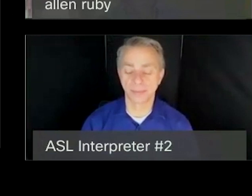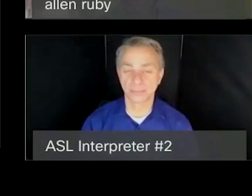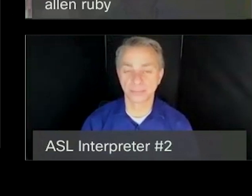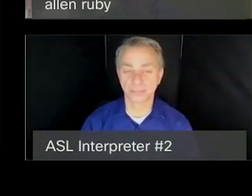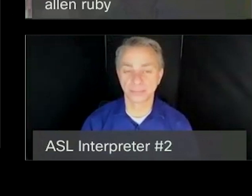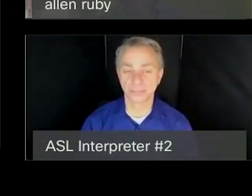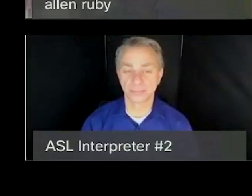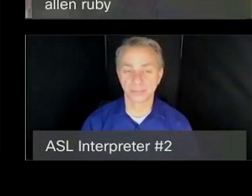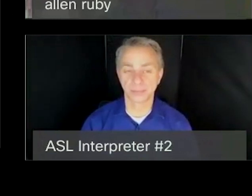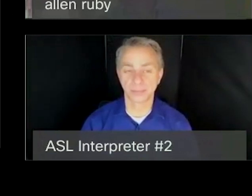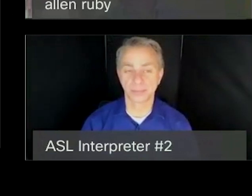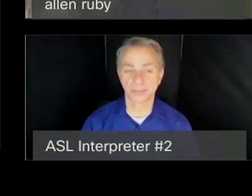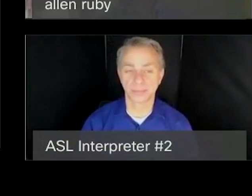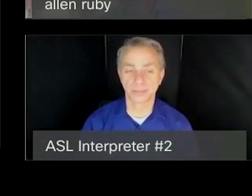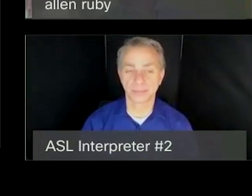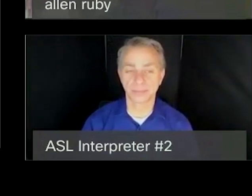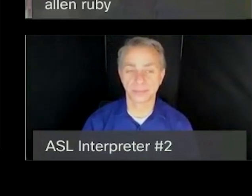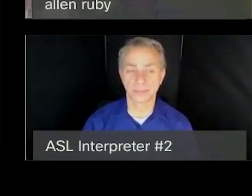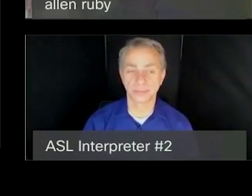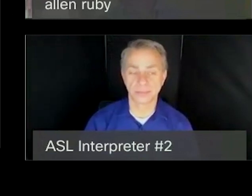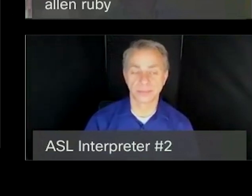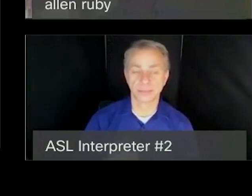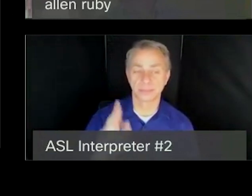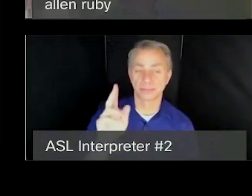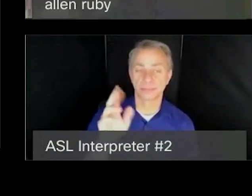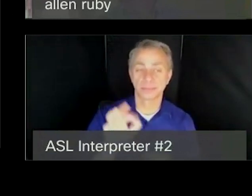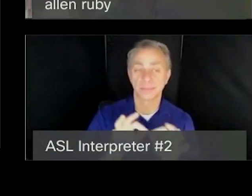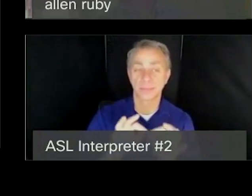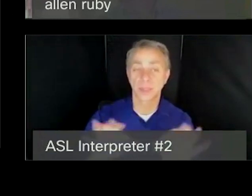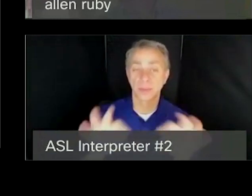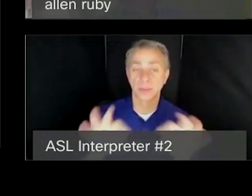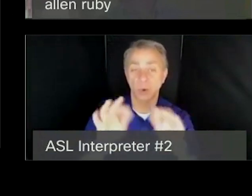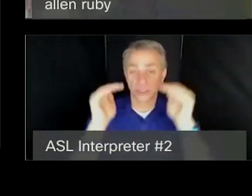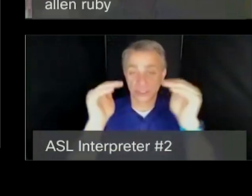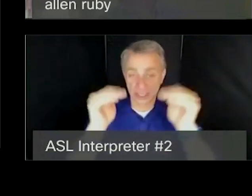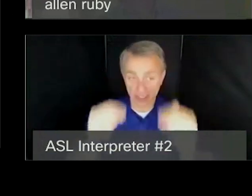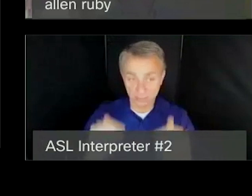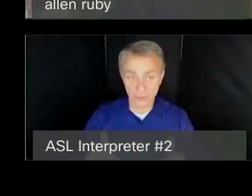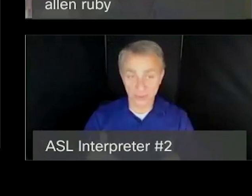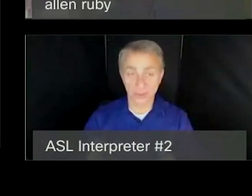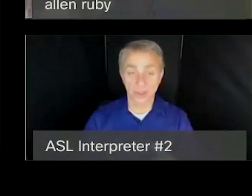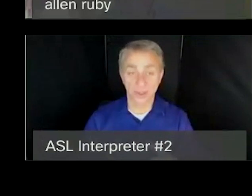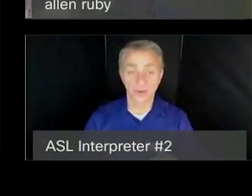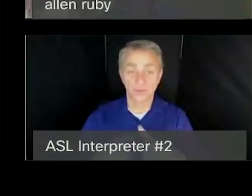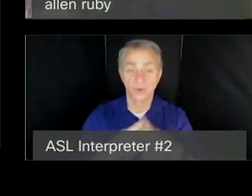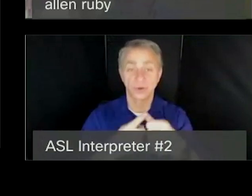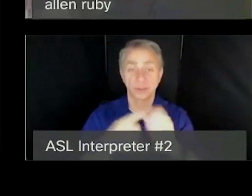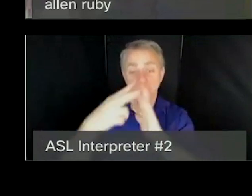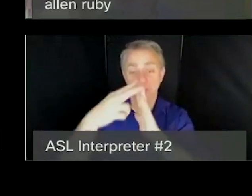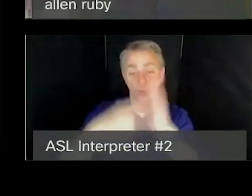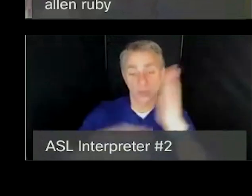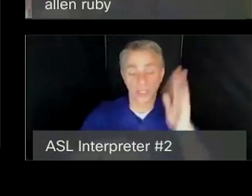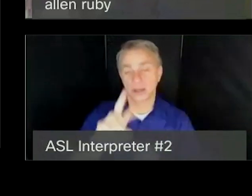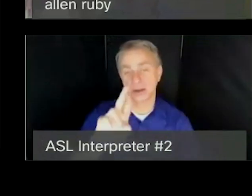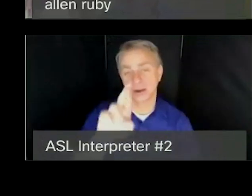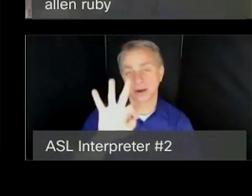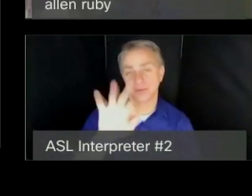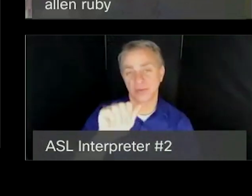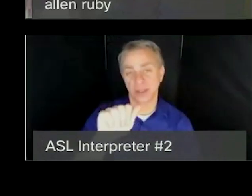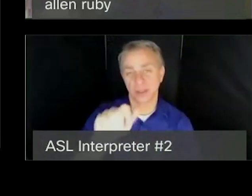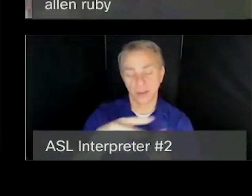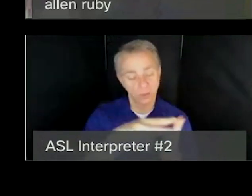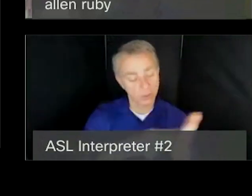Key steps, again, we request that you review the request for applications so you understand the requirements